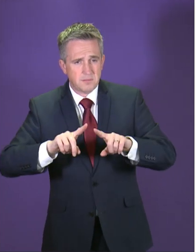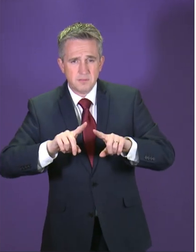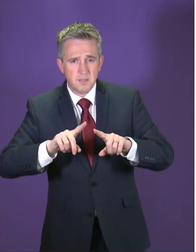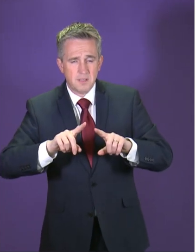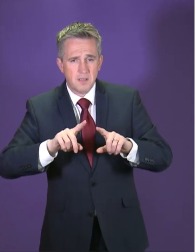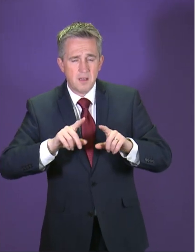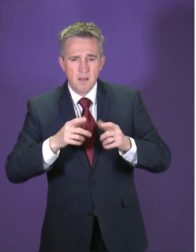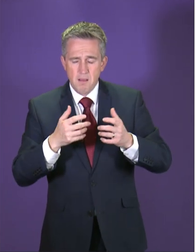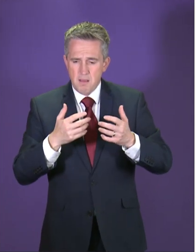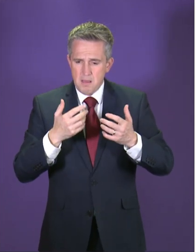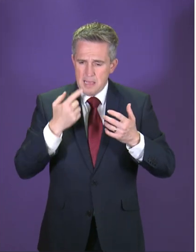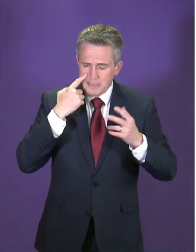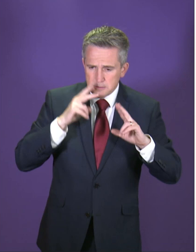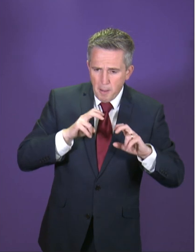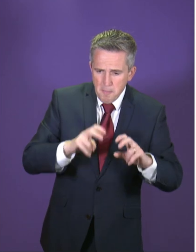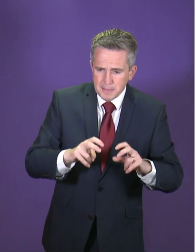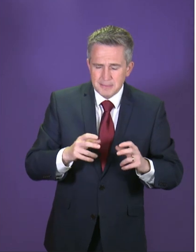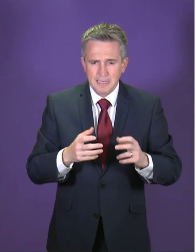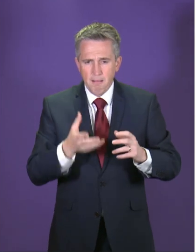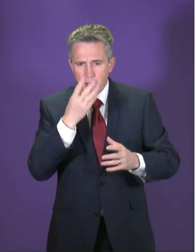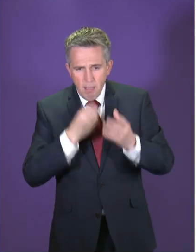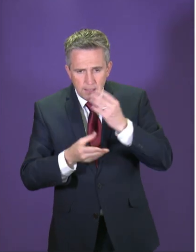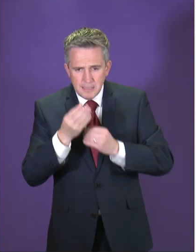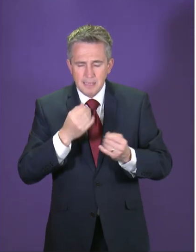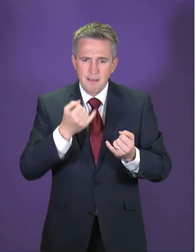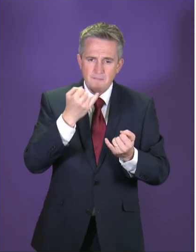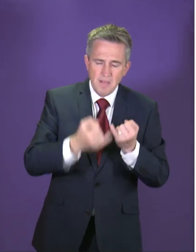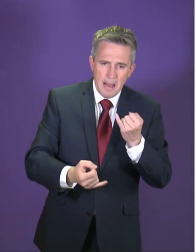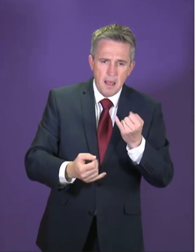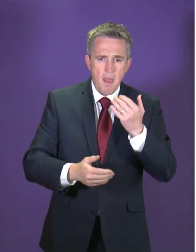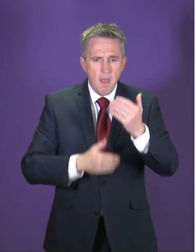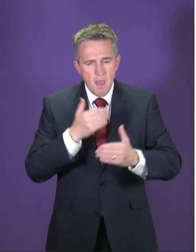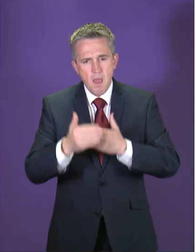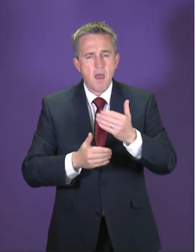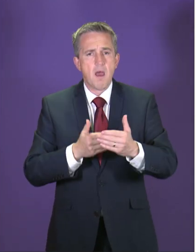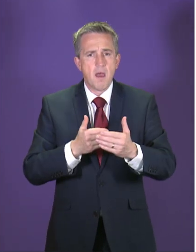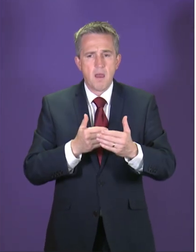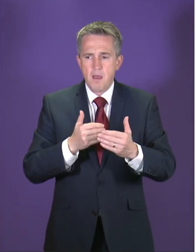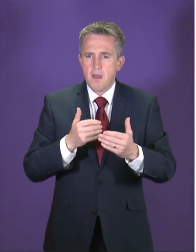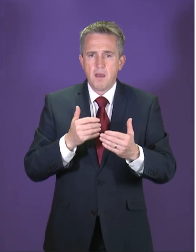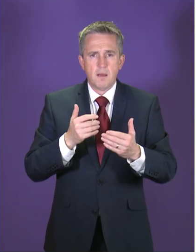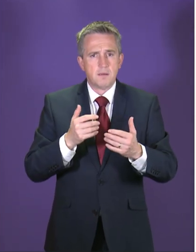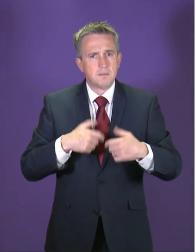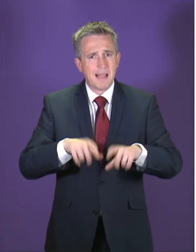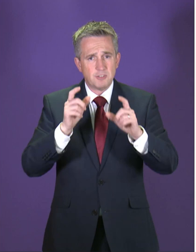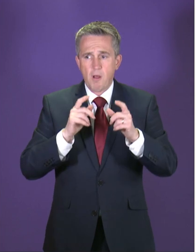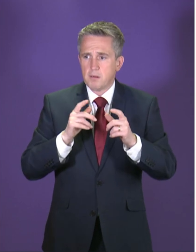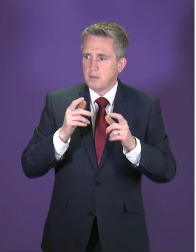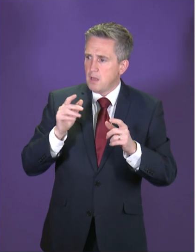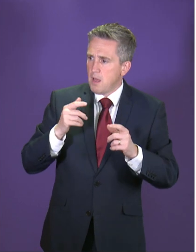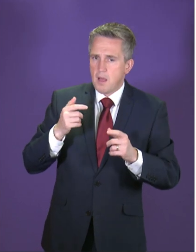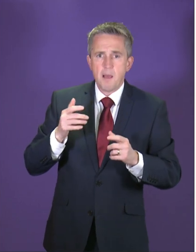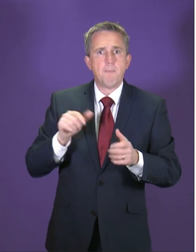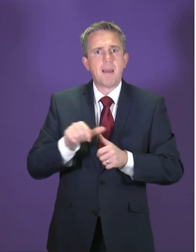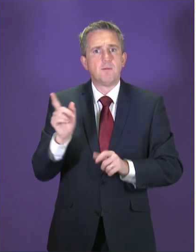the process of experiment, failure, and most of all, communication amongst people in a community,